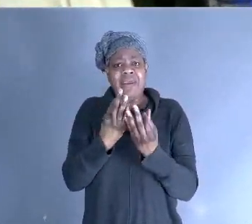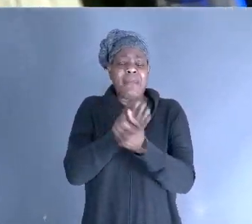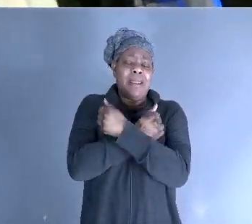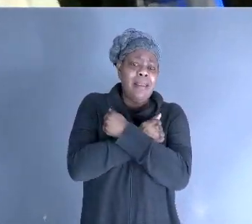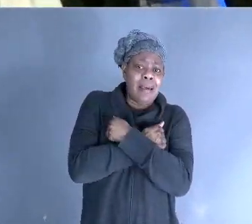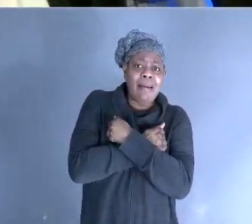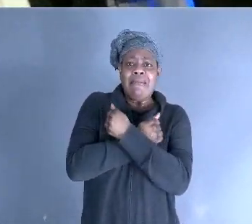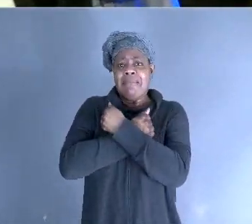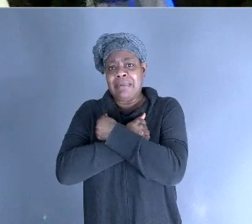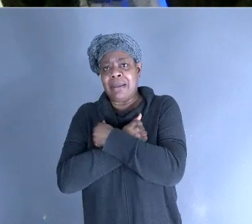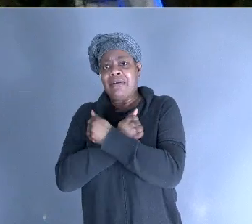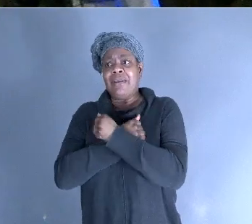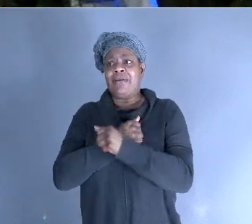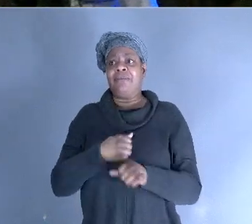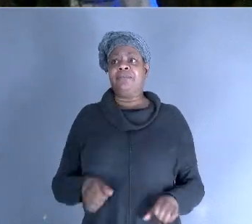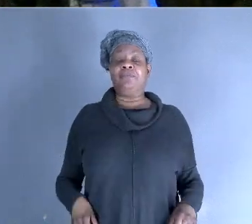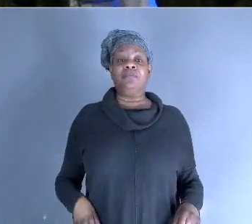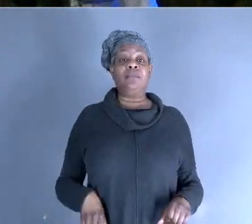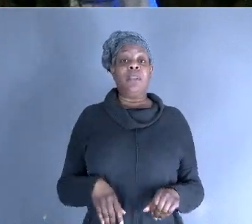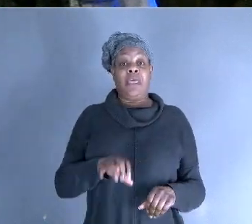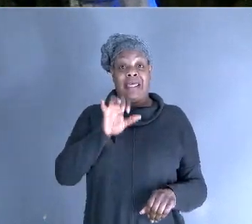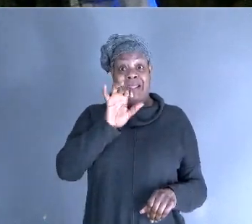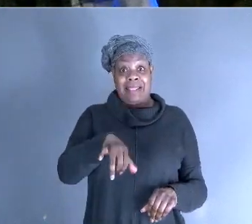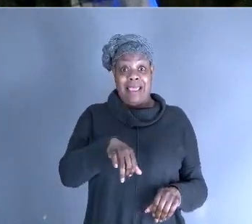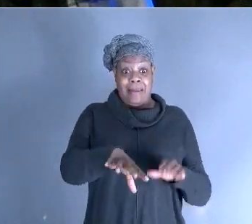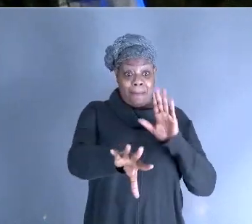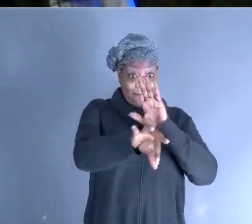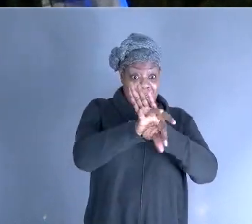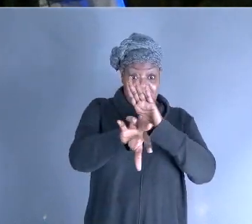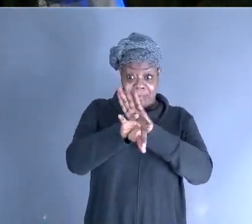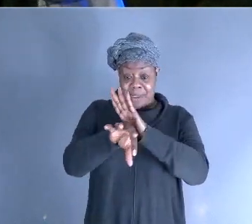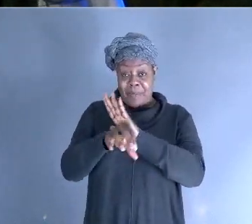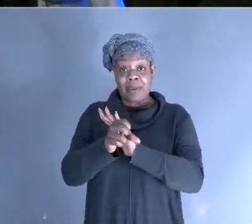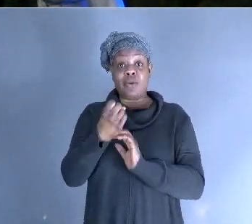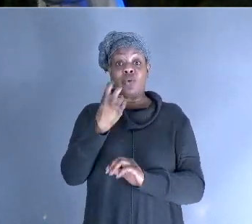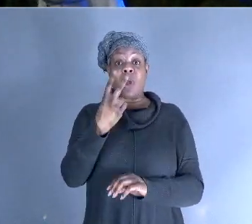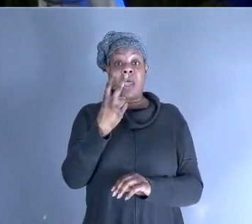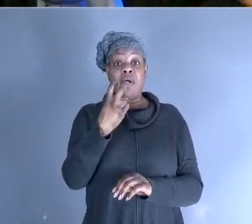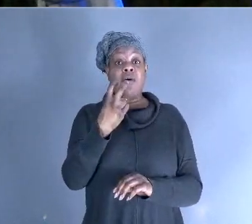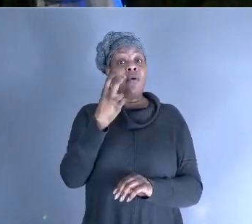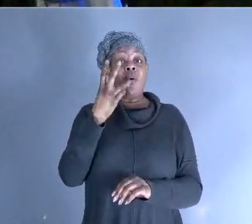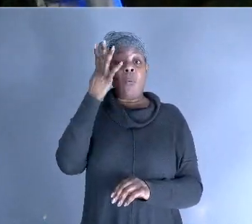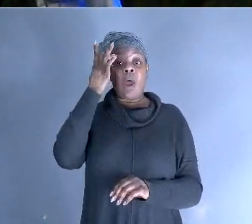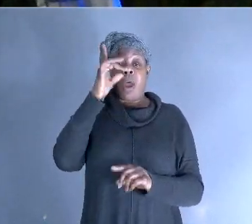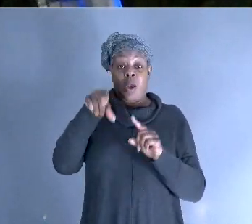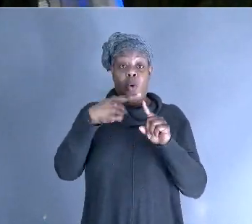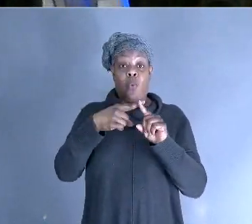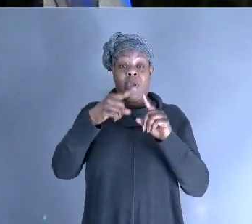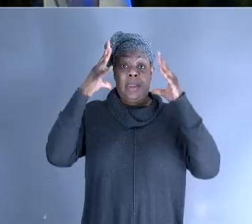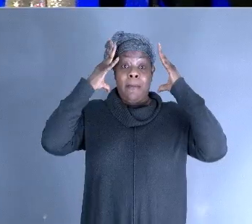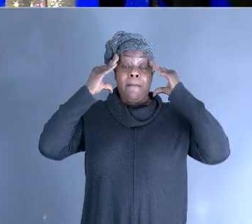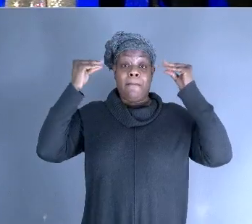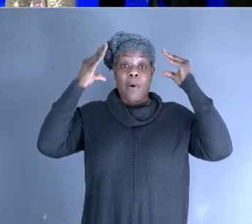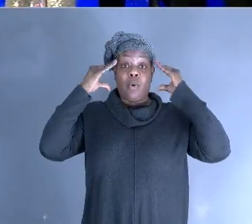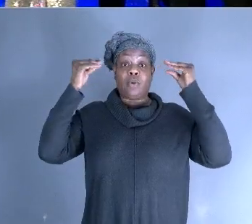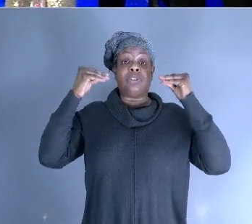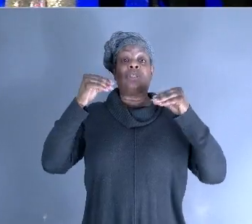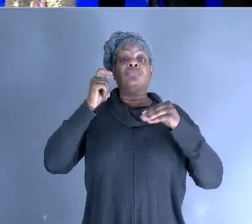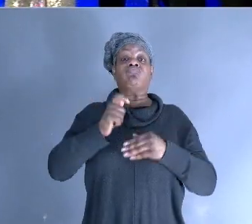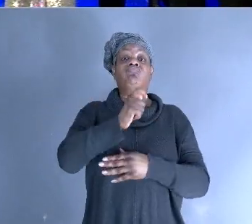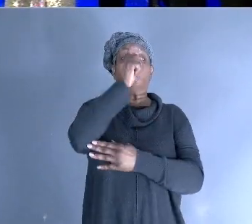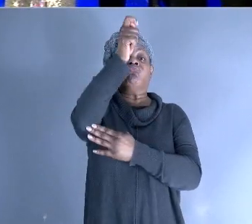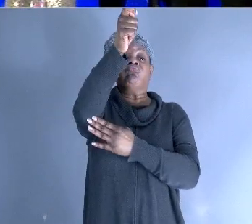when Moses held the staff out and the Red Sea parted, many of these tribes were